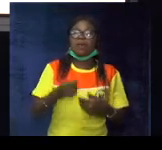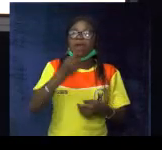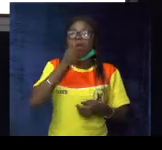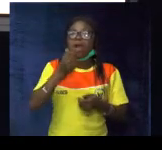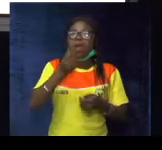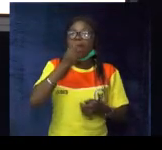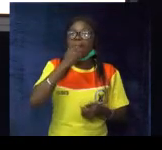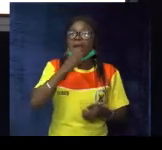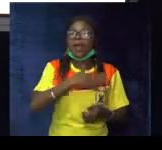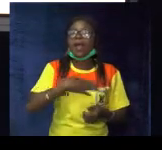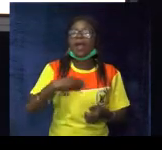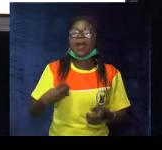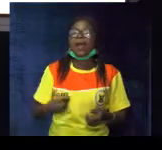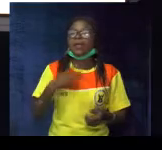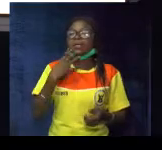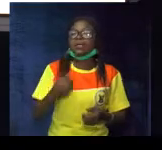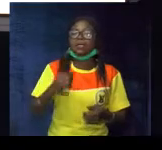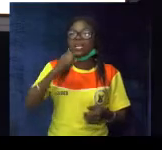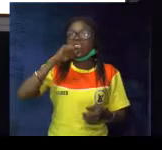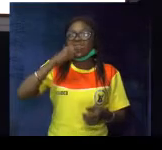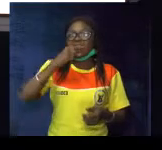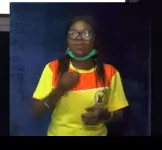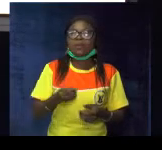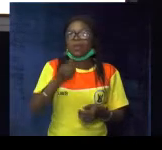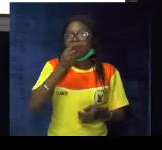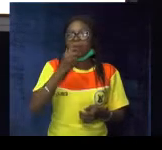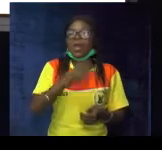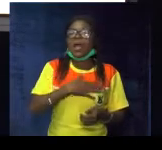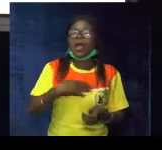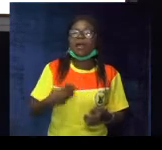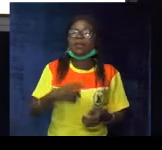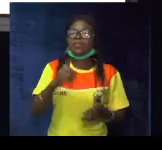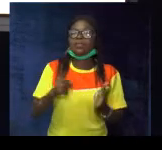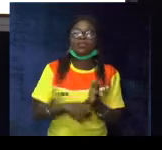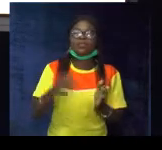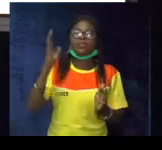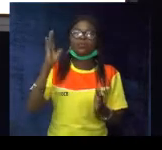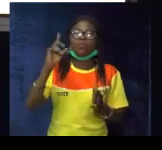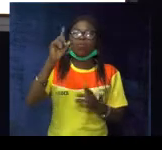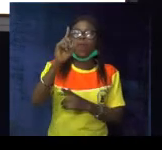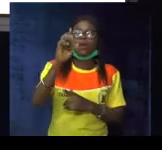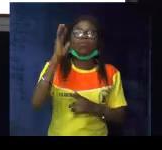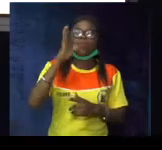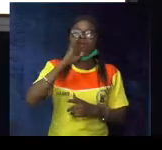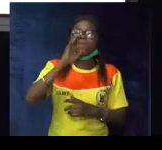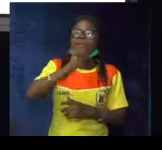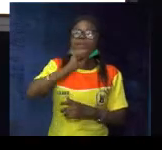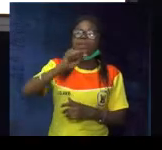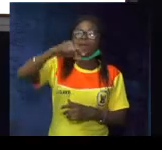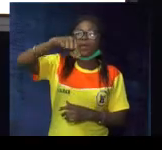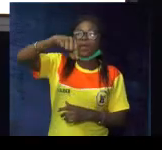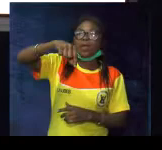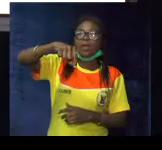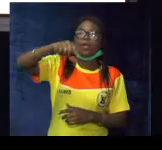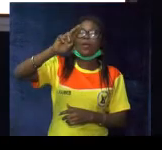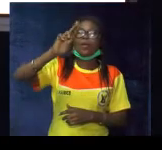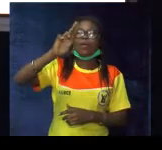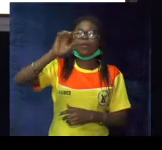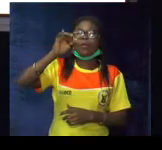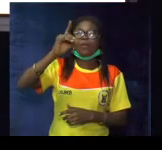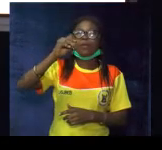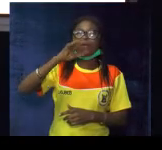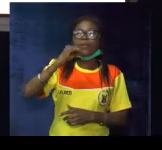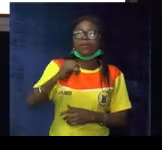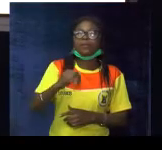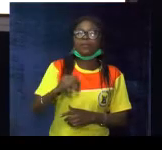in a tin or a can and partitioned it into 4. This will be a quadrant. This will